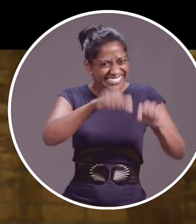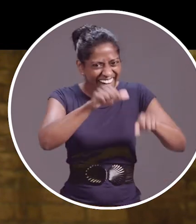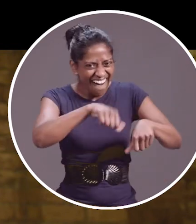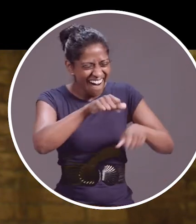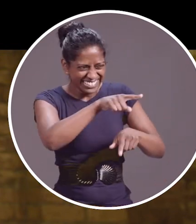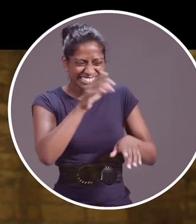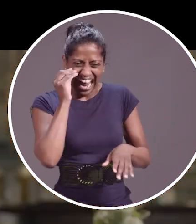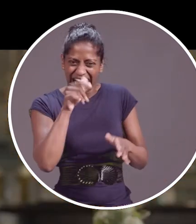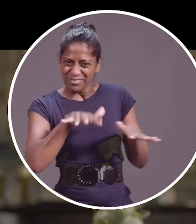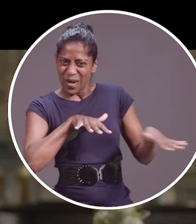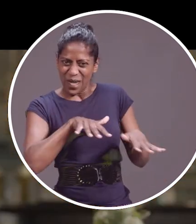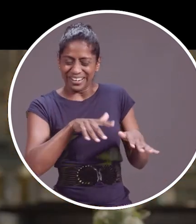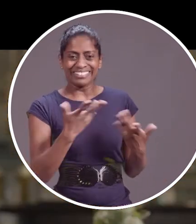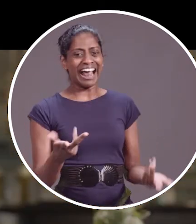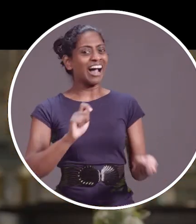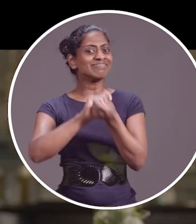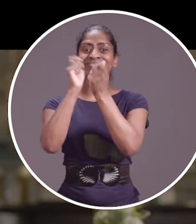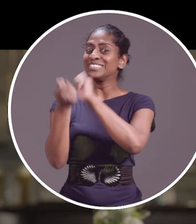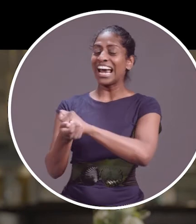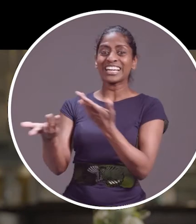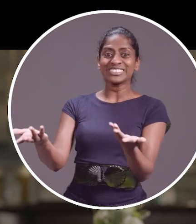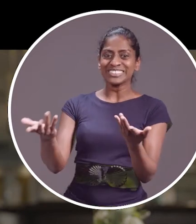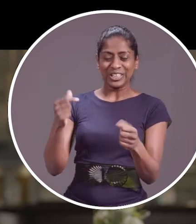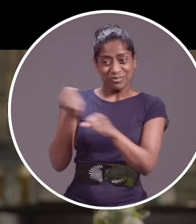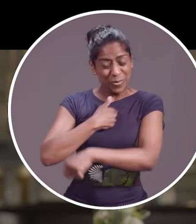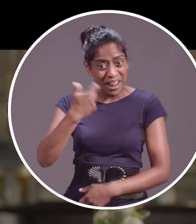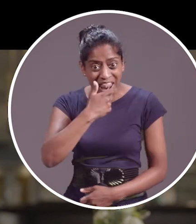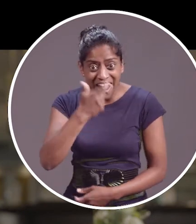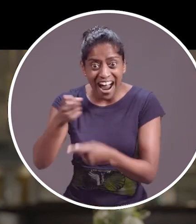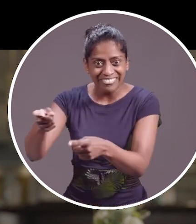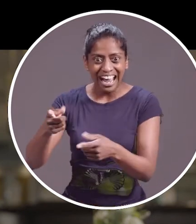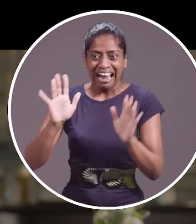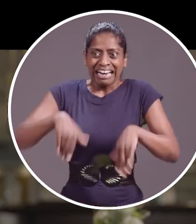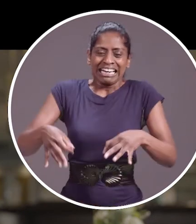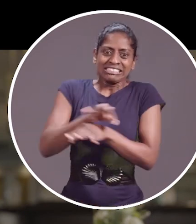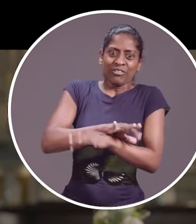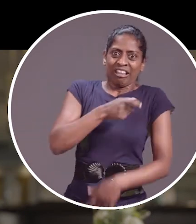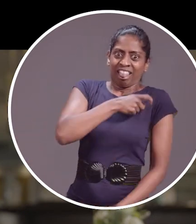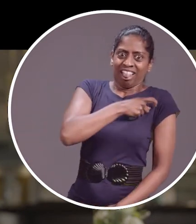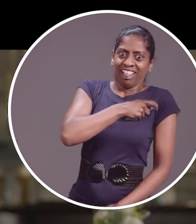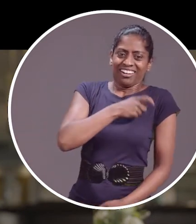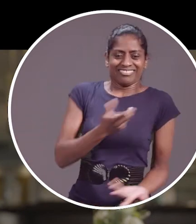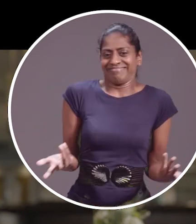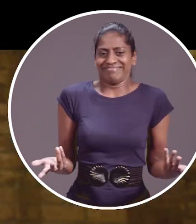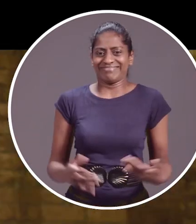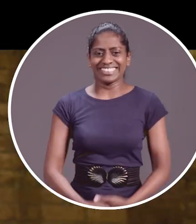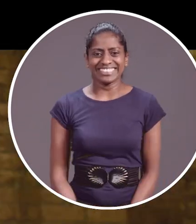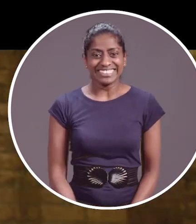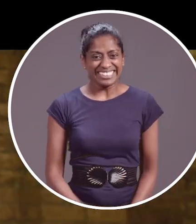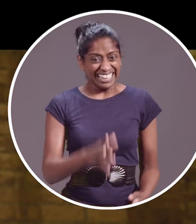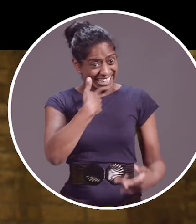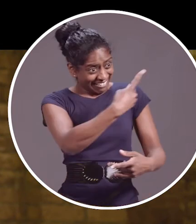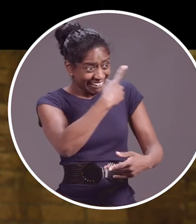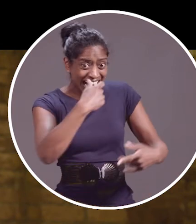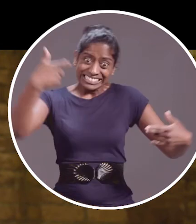bit, yeah. Has changed. It's making me laugh instead of making me nervous. Shall we take a